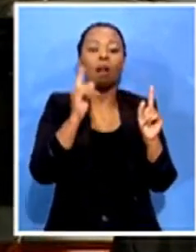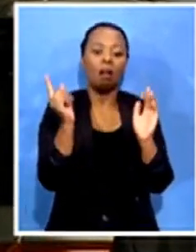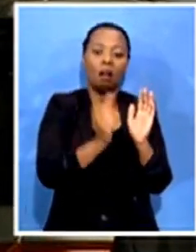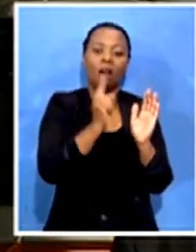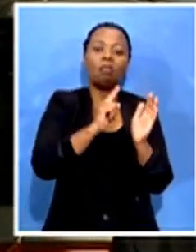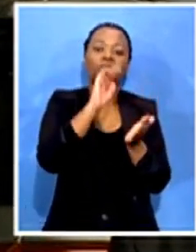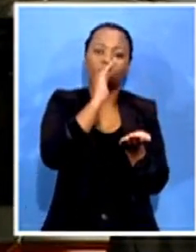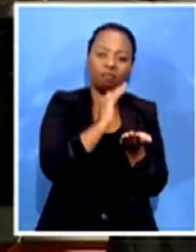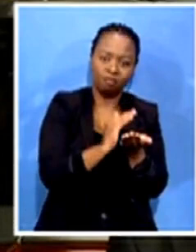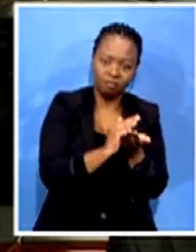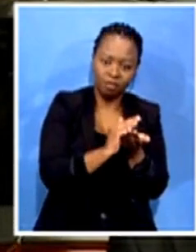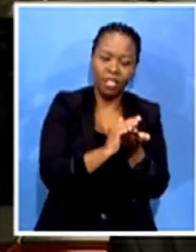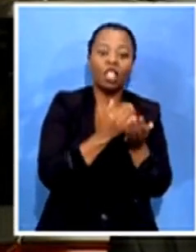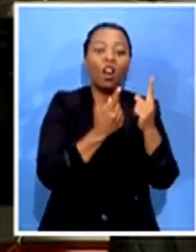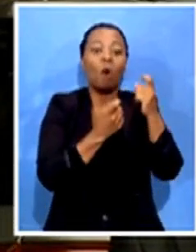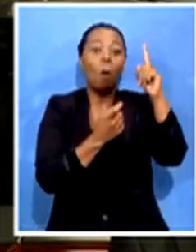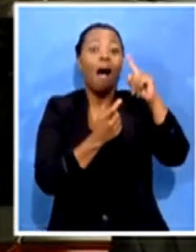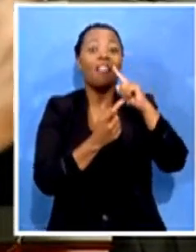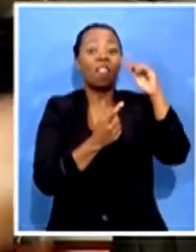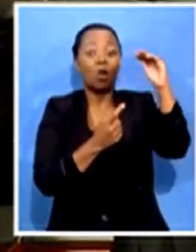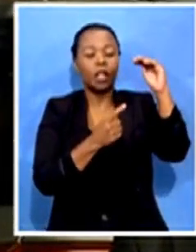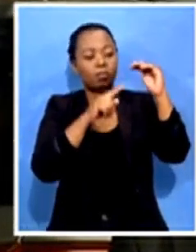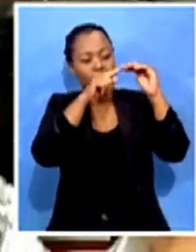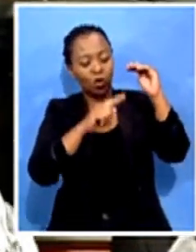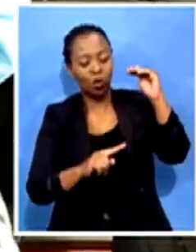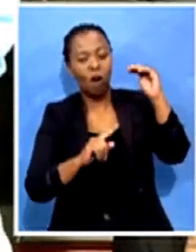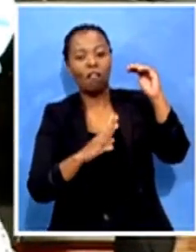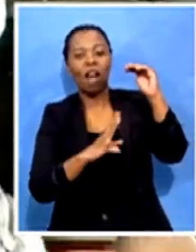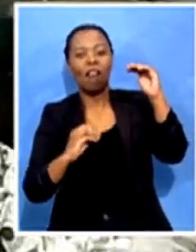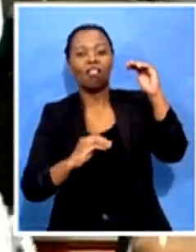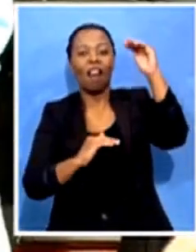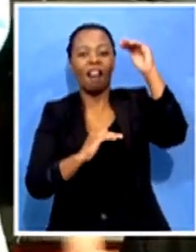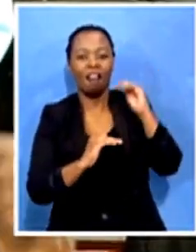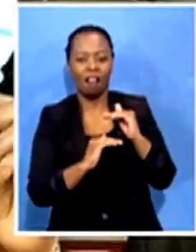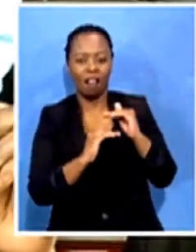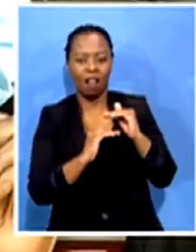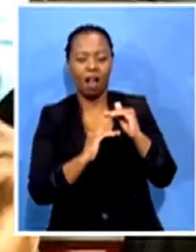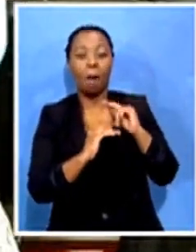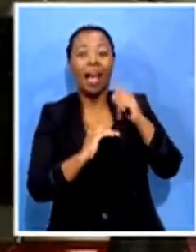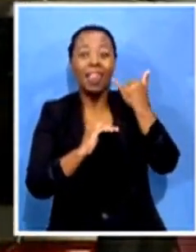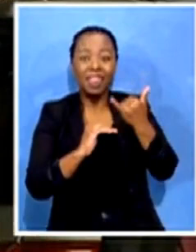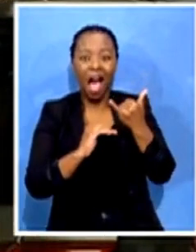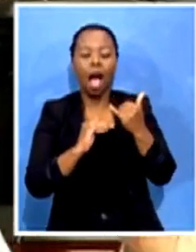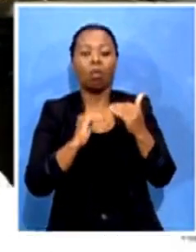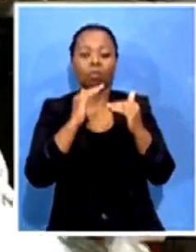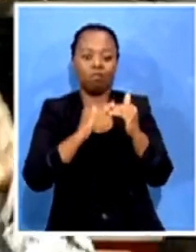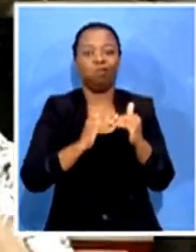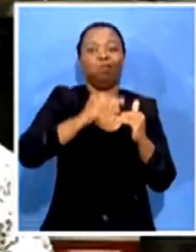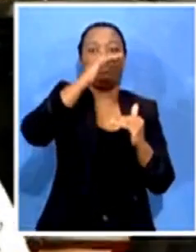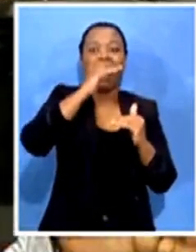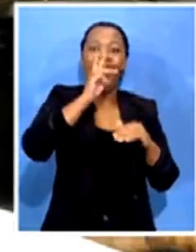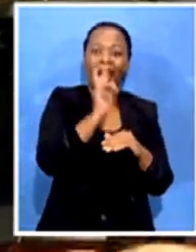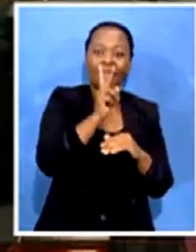to 500. So to bring up the other 500 to 1,000 takes only 2 days. So